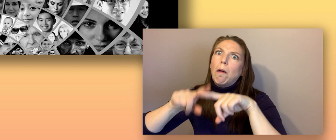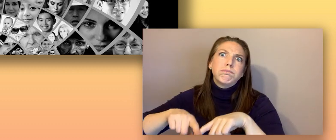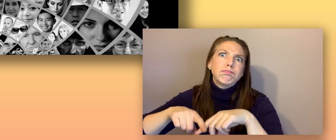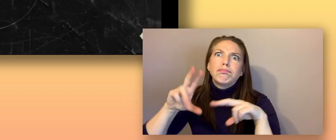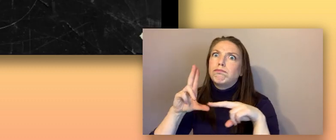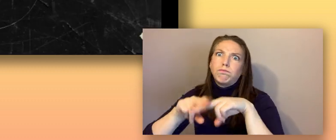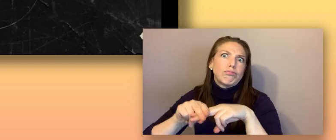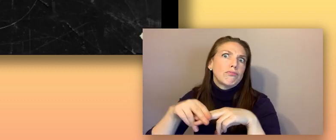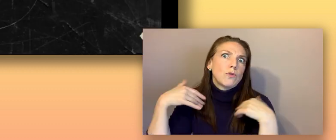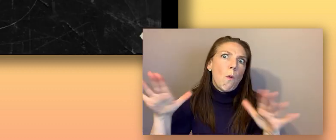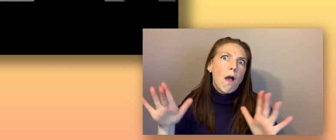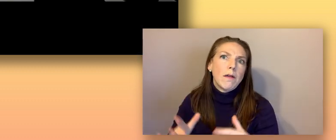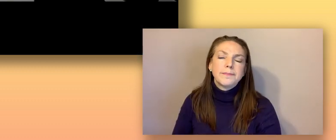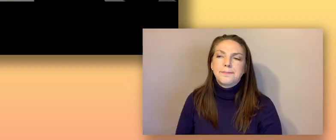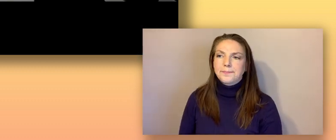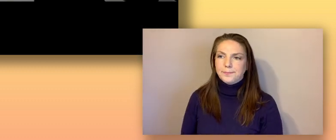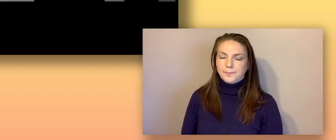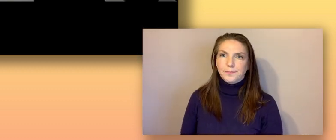taxpayer.